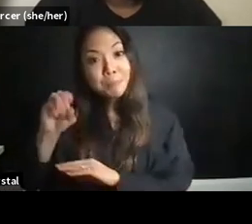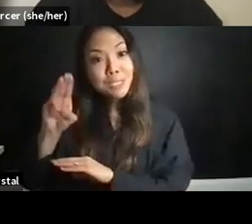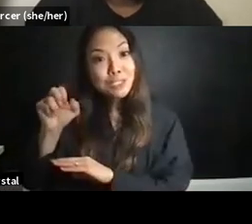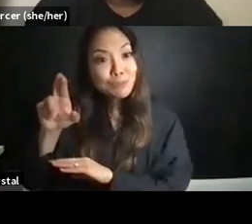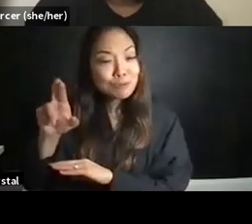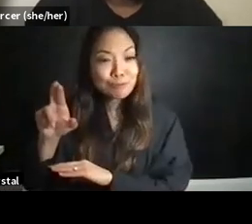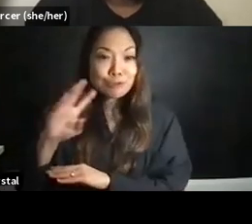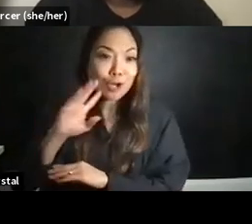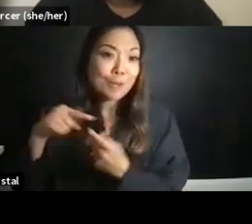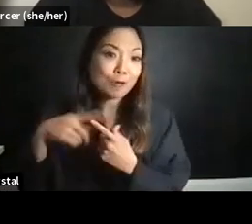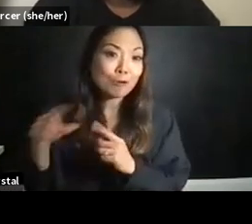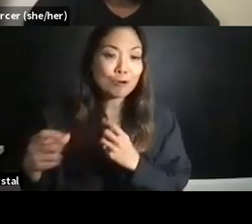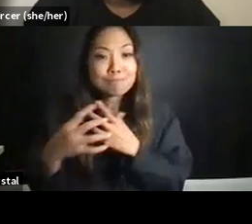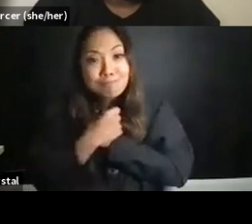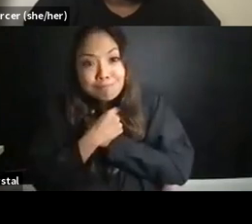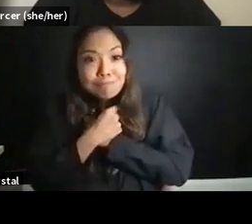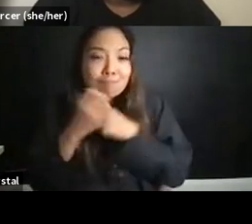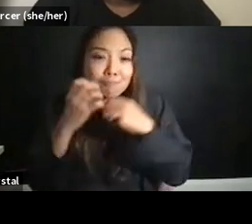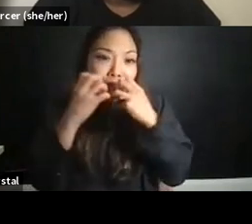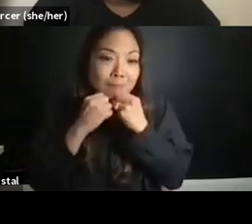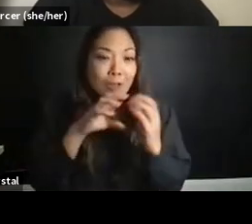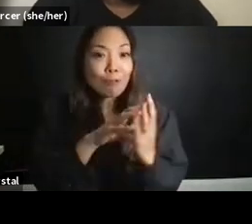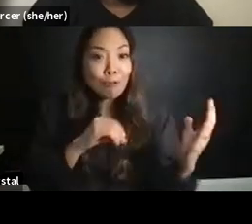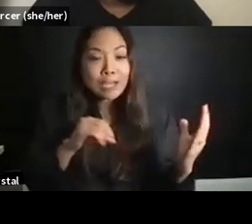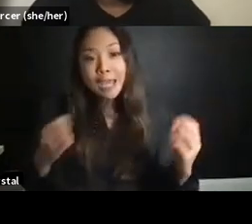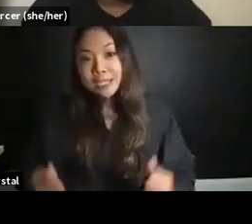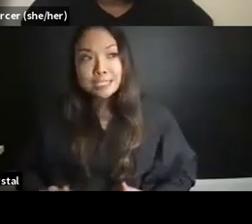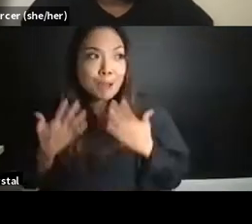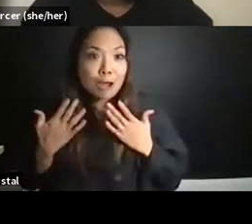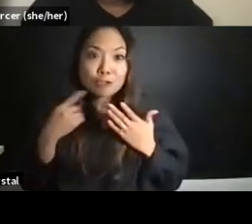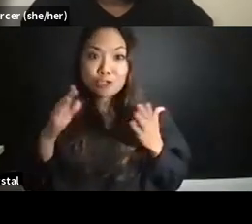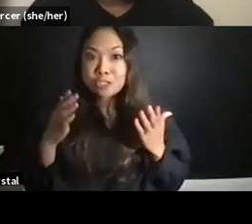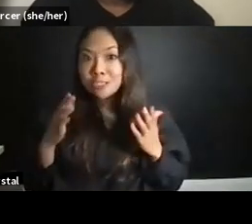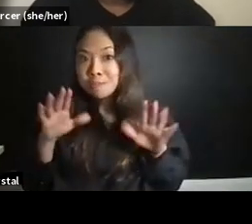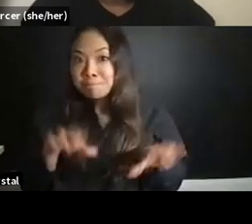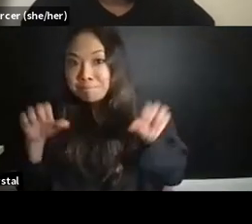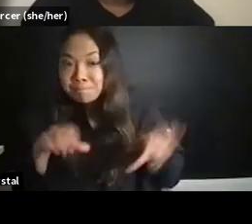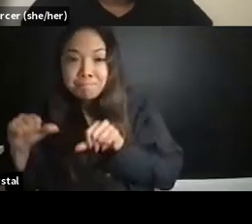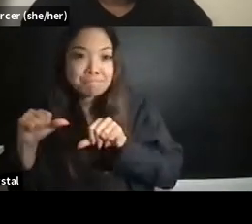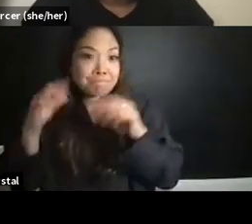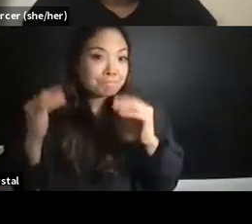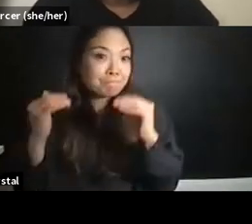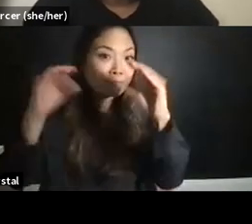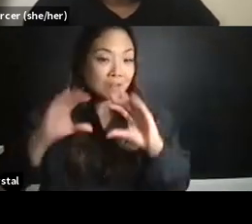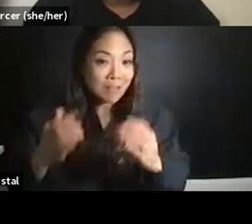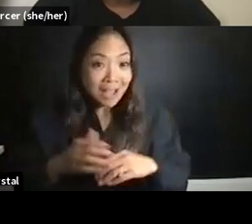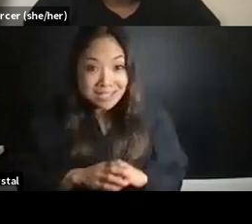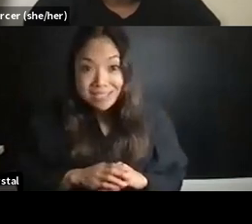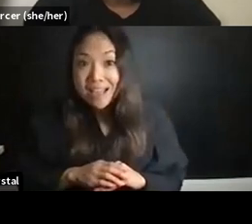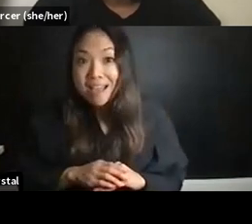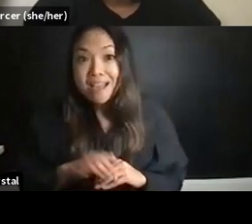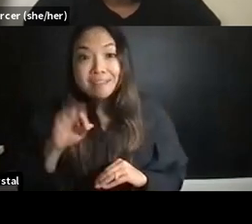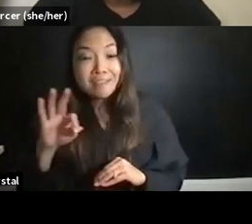learning and how it inspired her to take rigorous coursework and not having that at a school i don't think